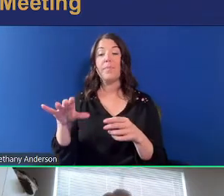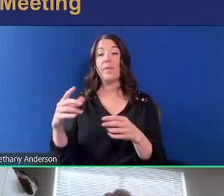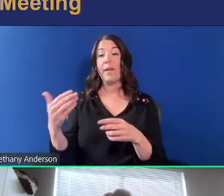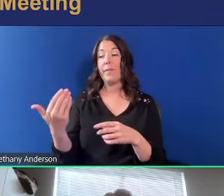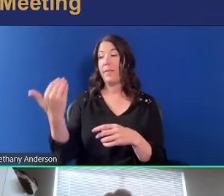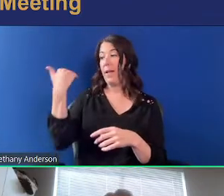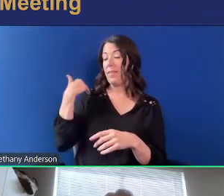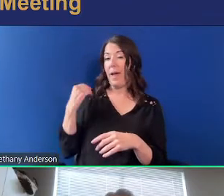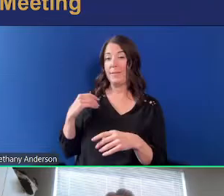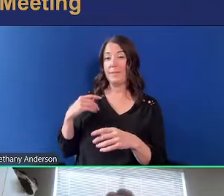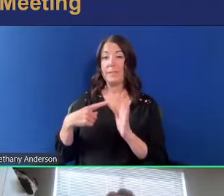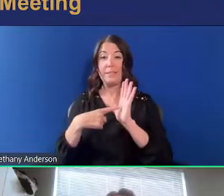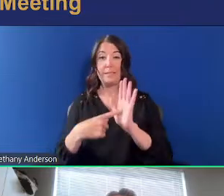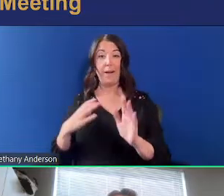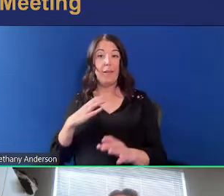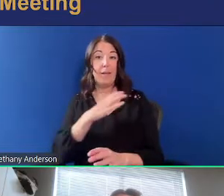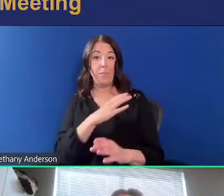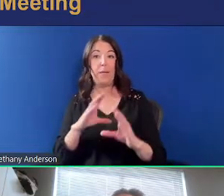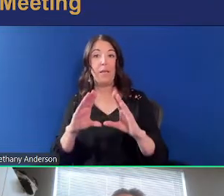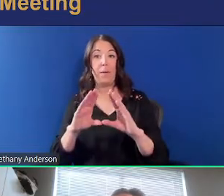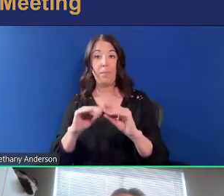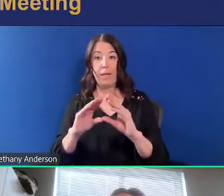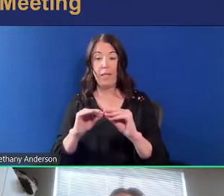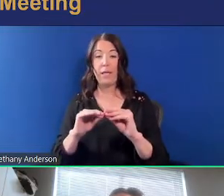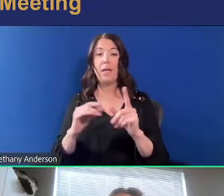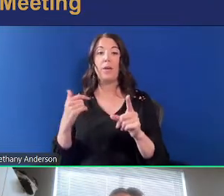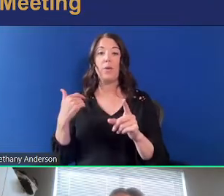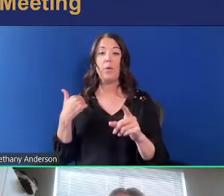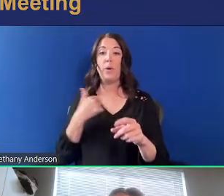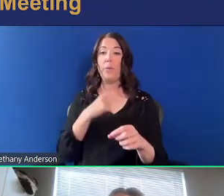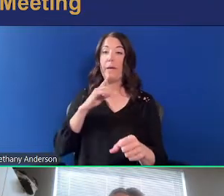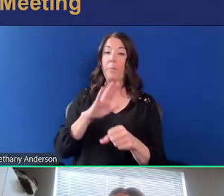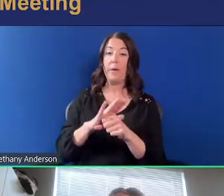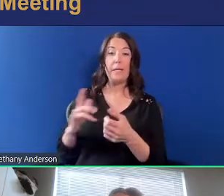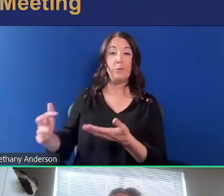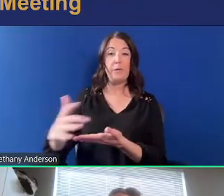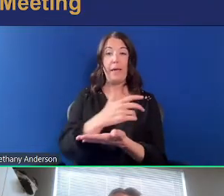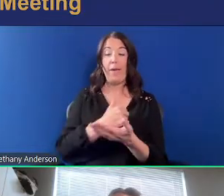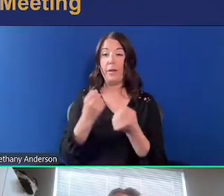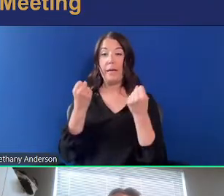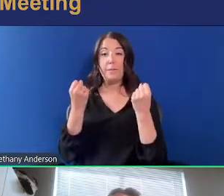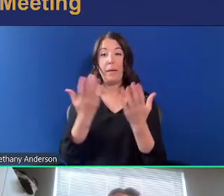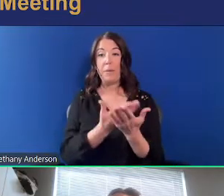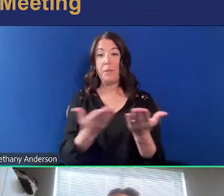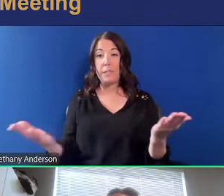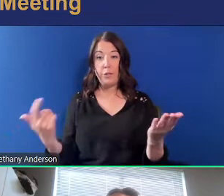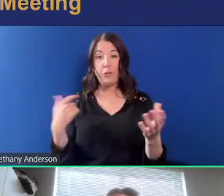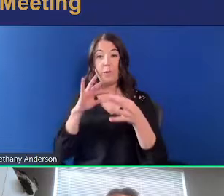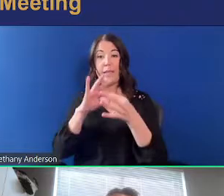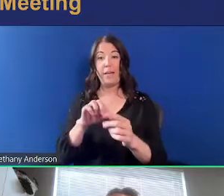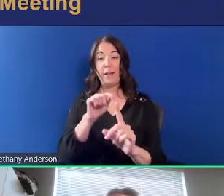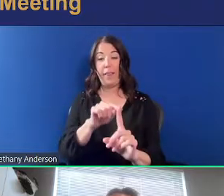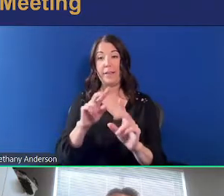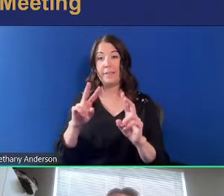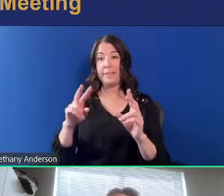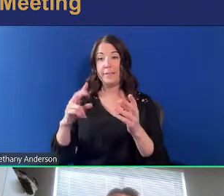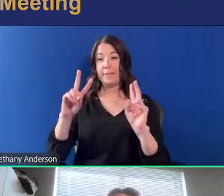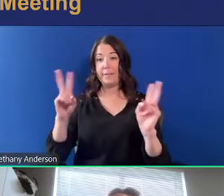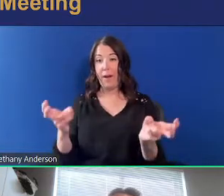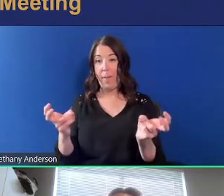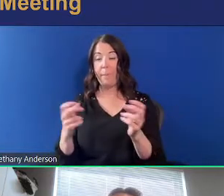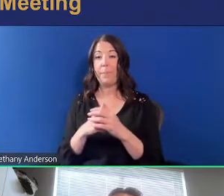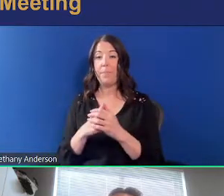committee meeting, committed to get as many materials related to those discussions that have taken place in as